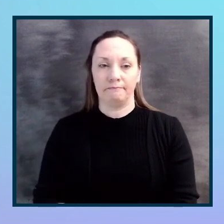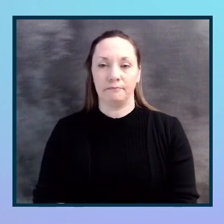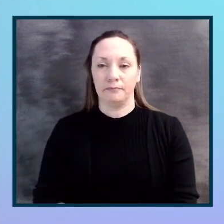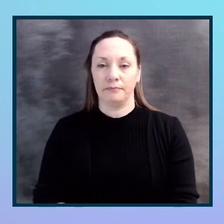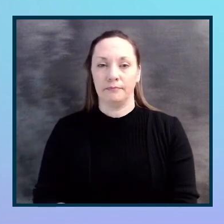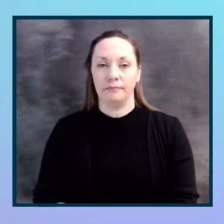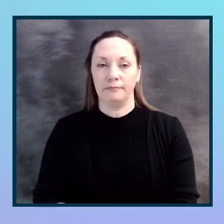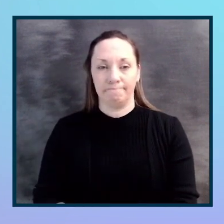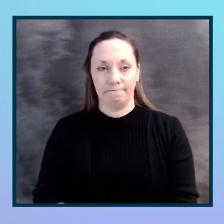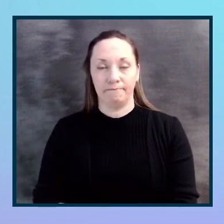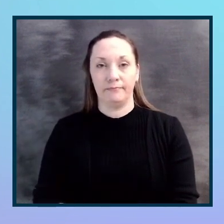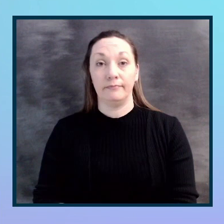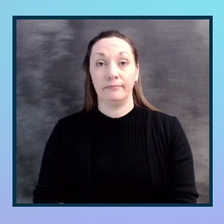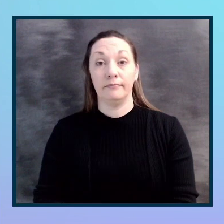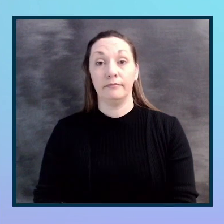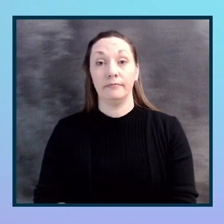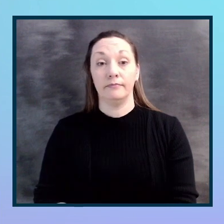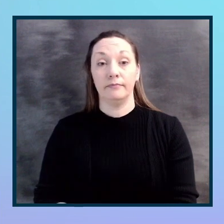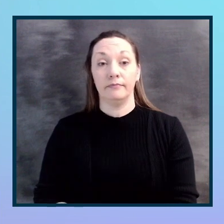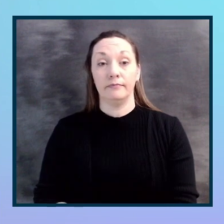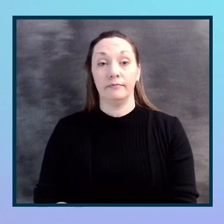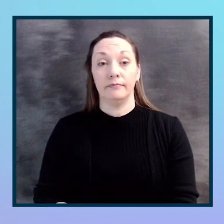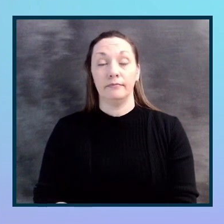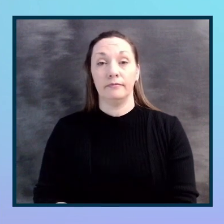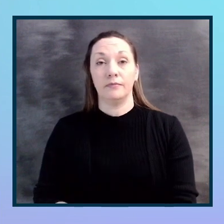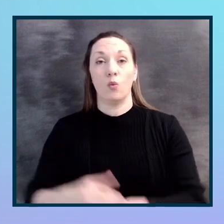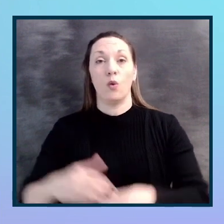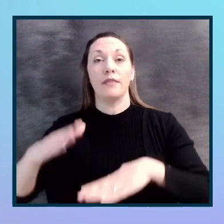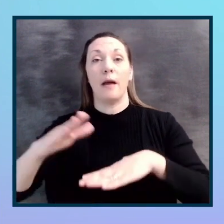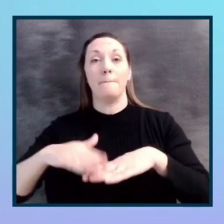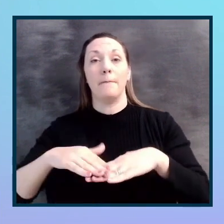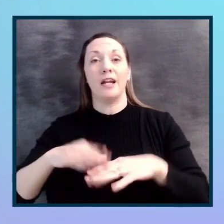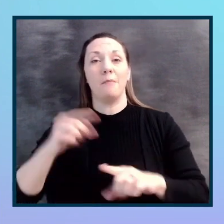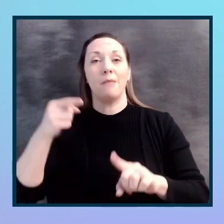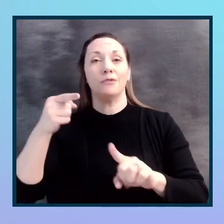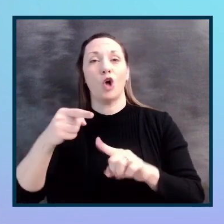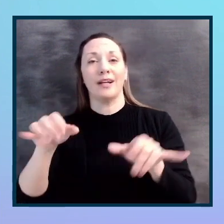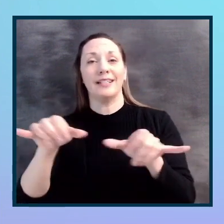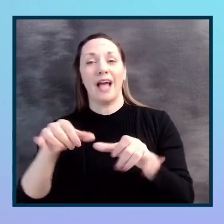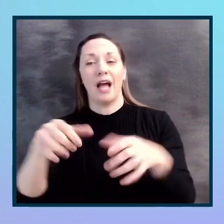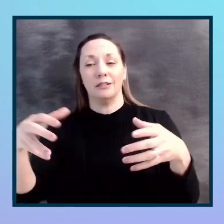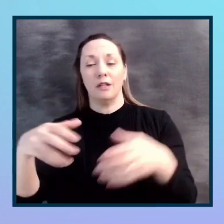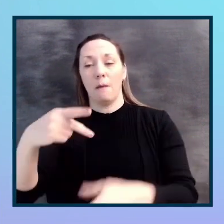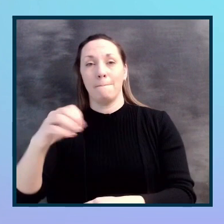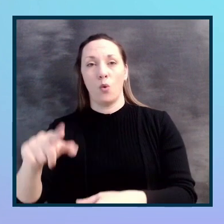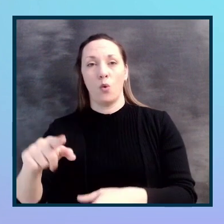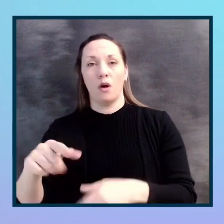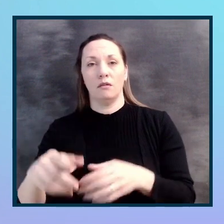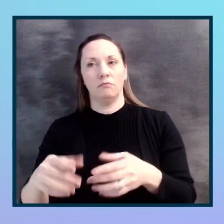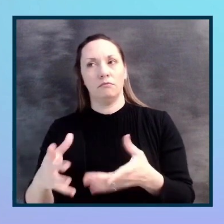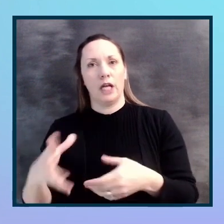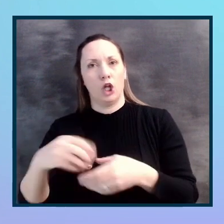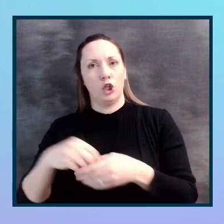All right. Will the minimum target size rule account for spacing between